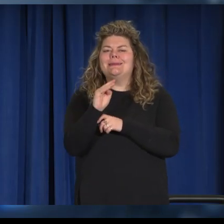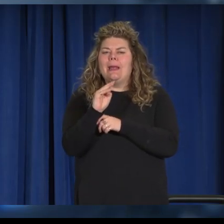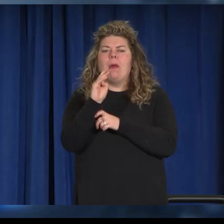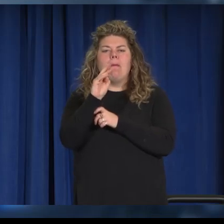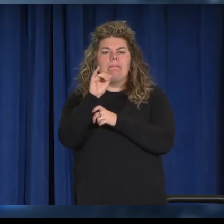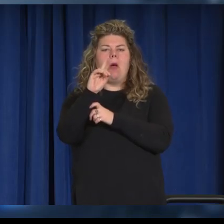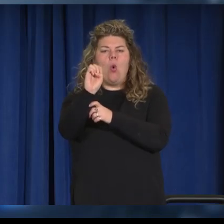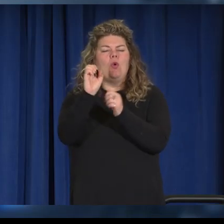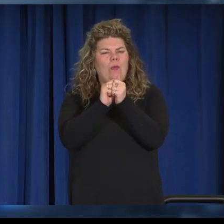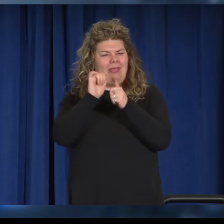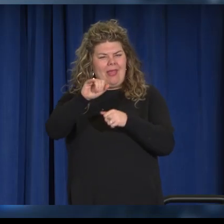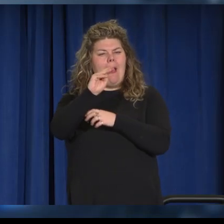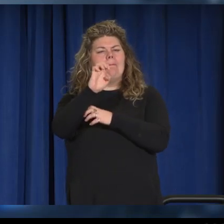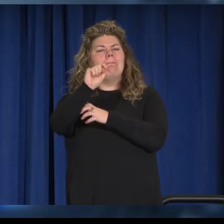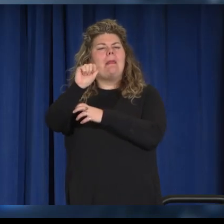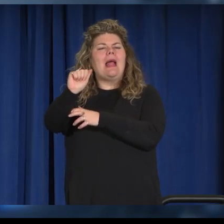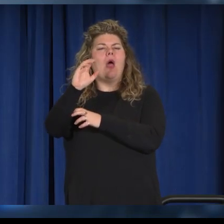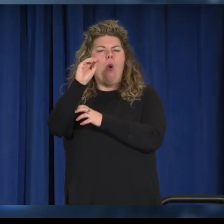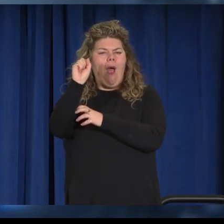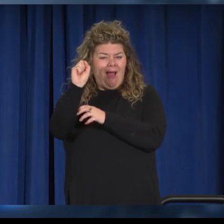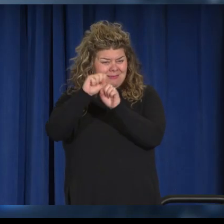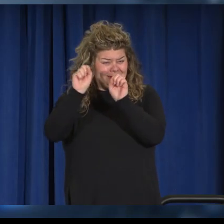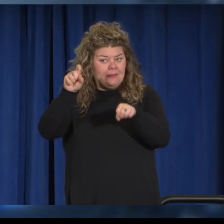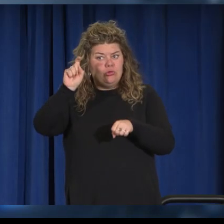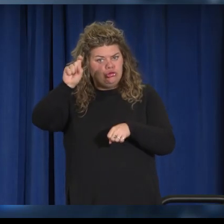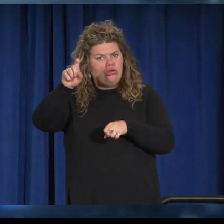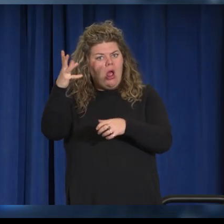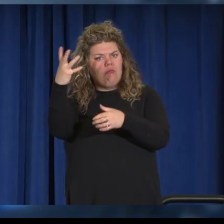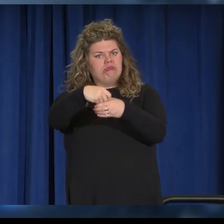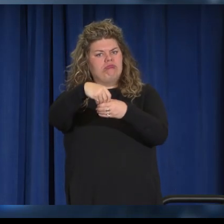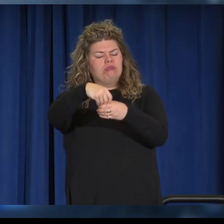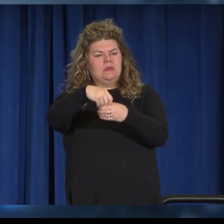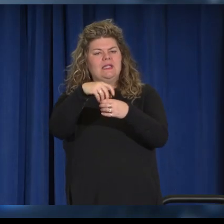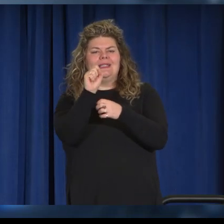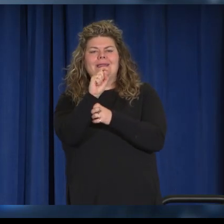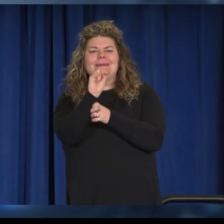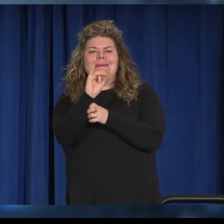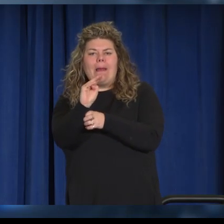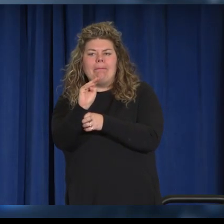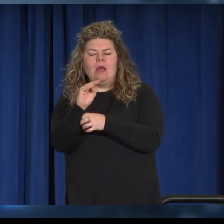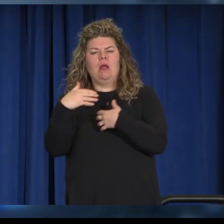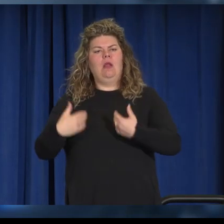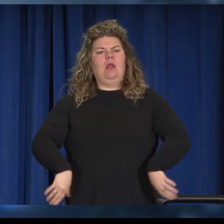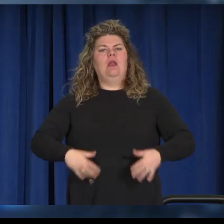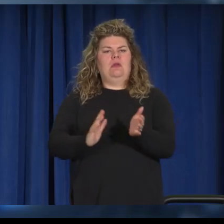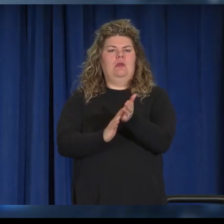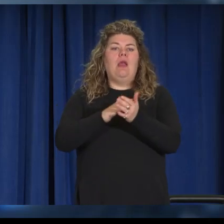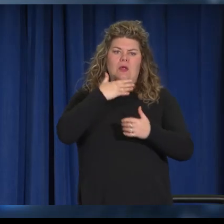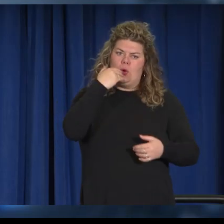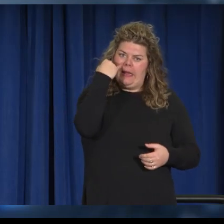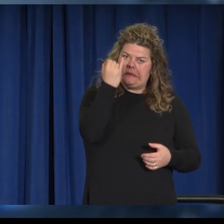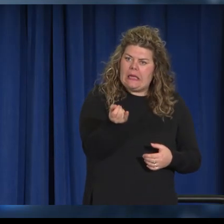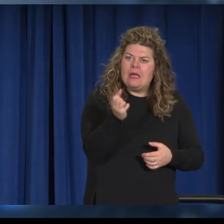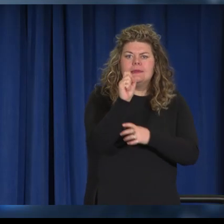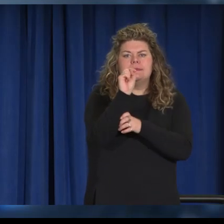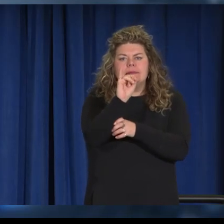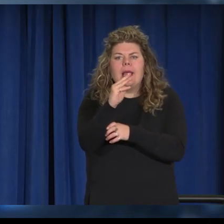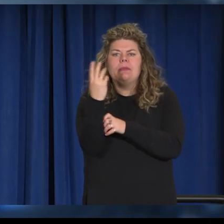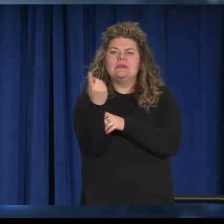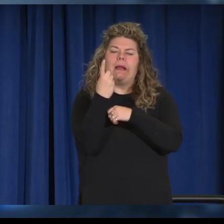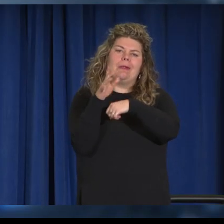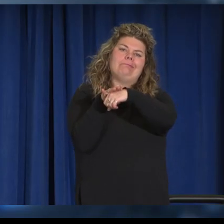Meta OS system. I thought that's really good, having some sort of button you can hold down when you're stimming or something, which